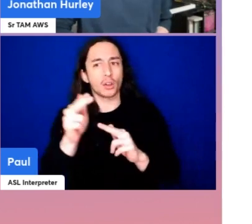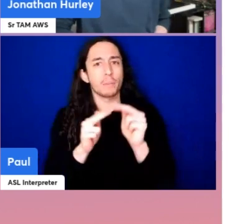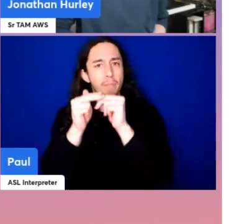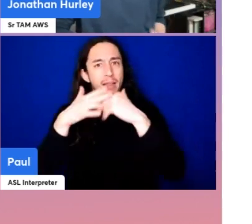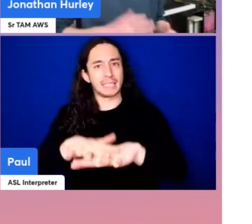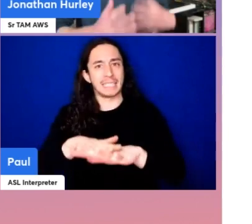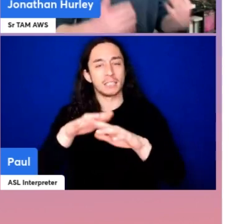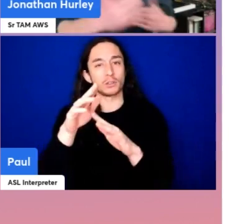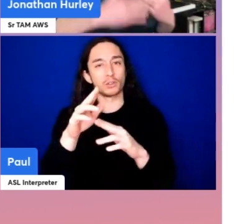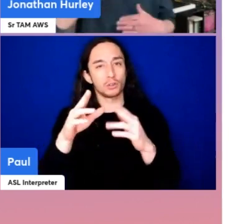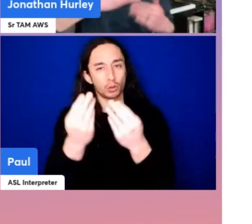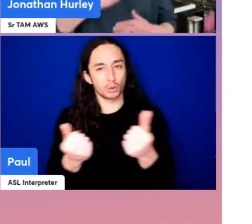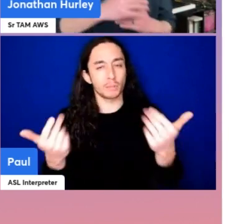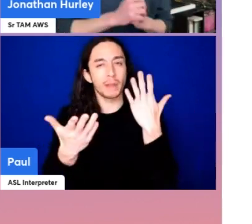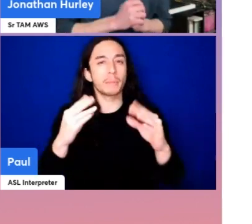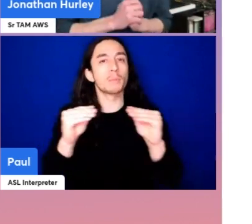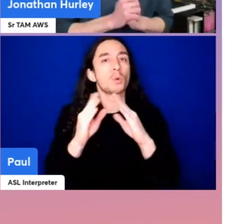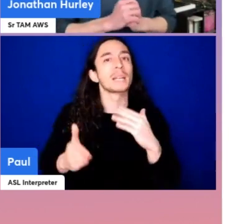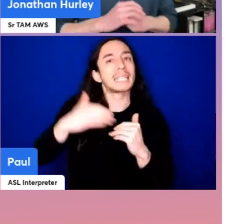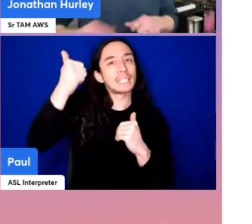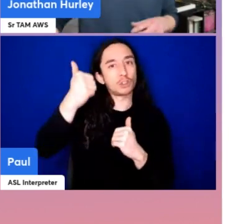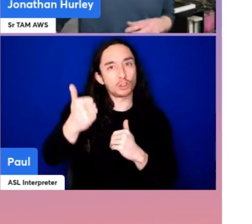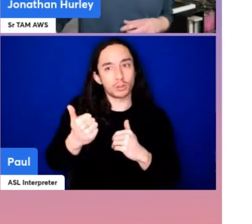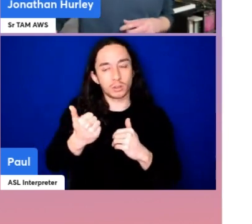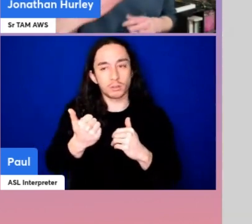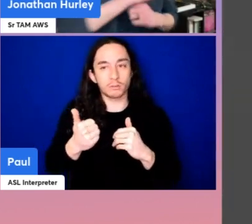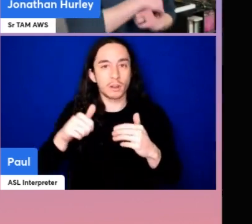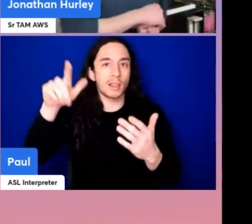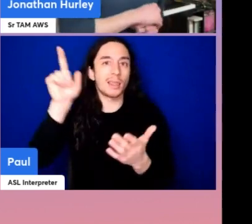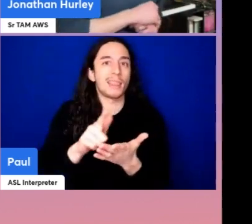easier and maybe a little bit of a lower lift.